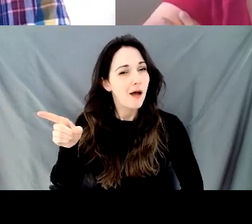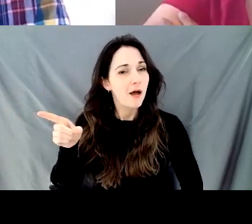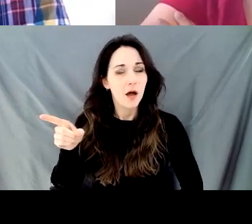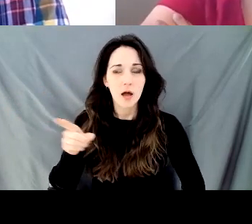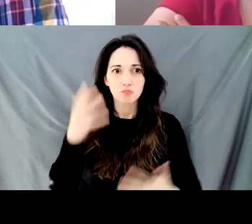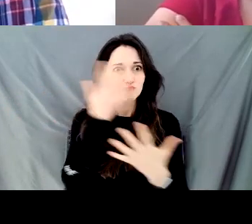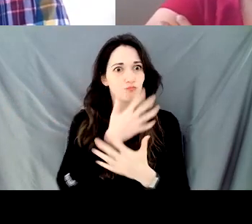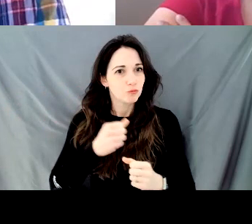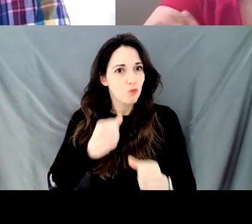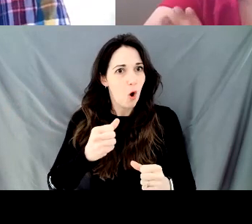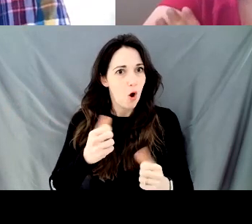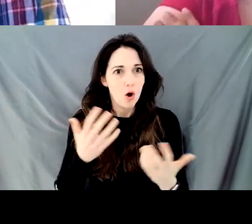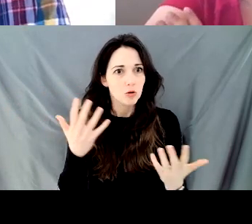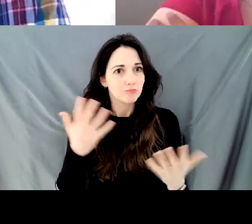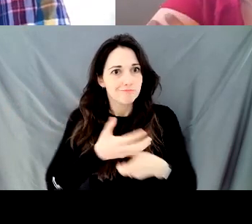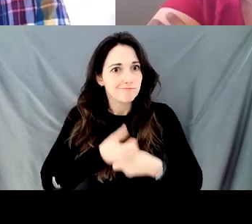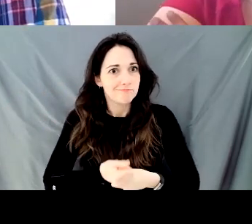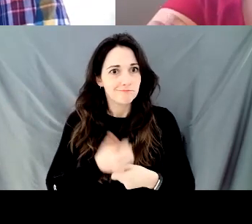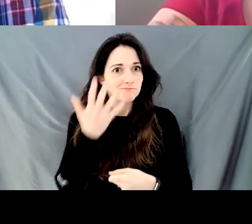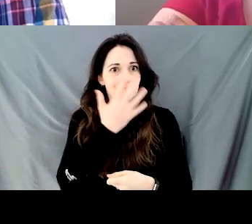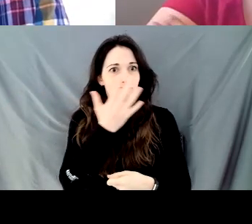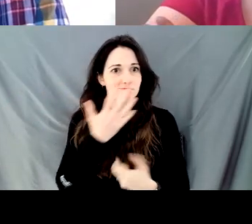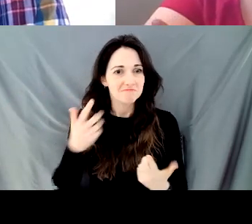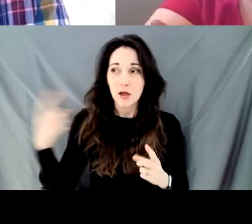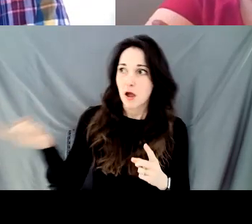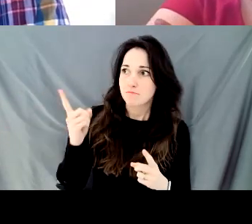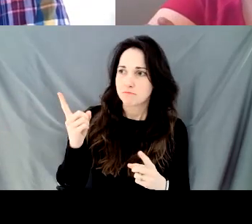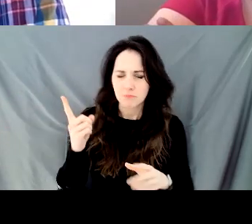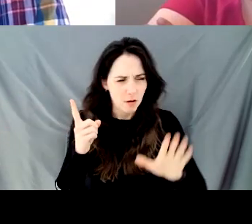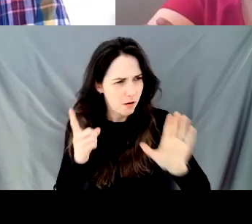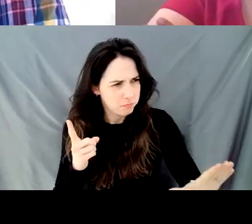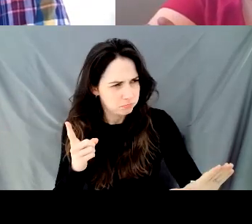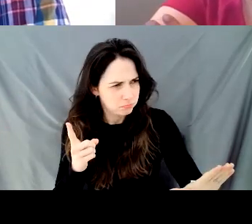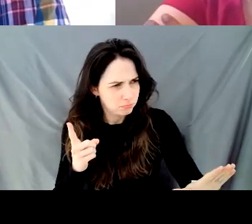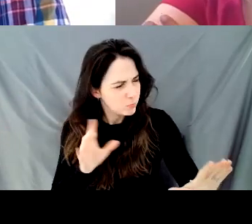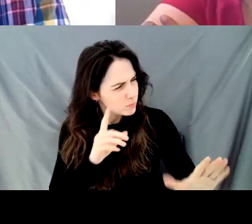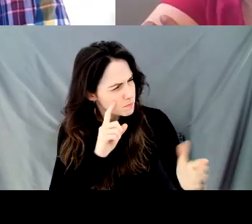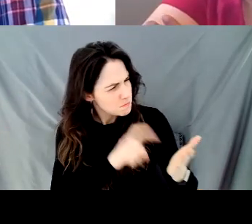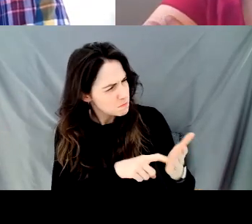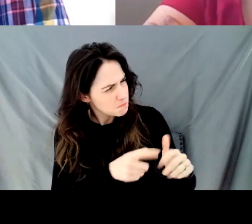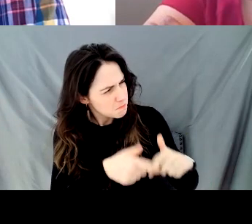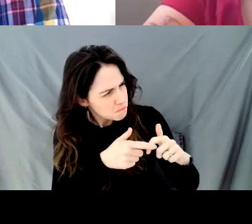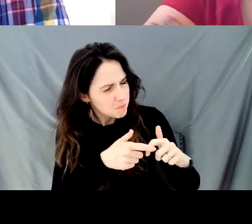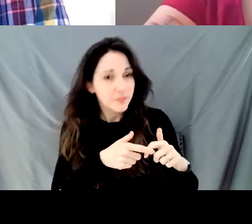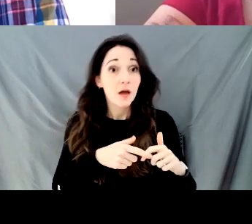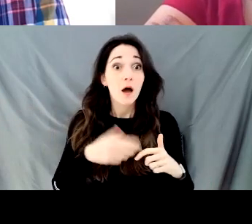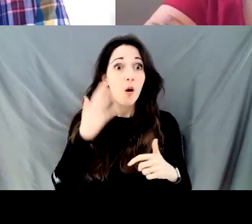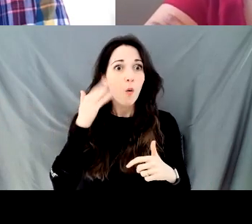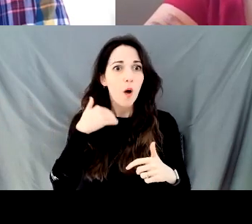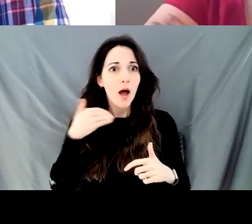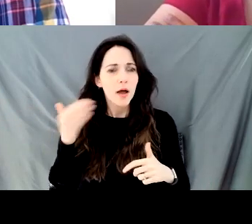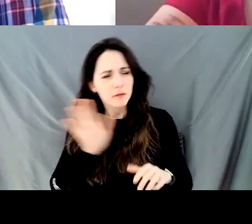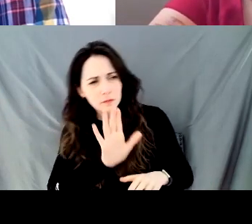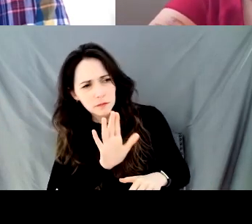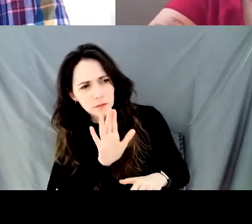tracks. And, he since has shared with me that he stopped because he recognized my expression as one that